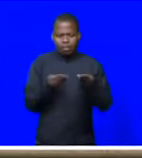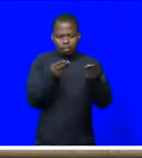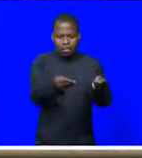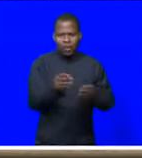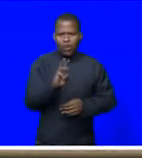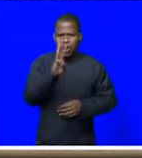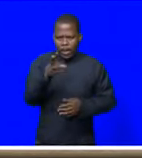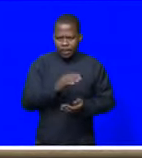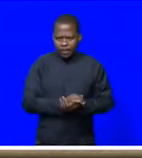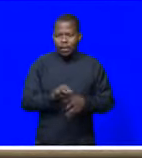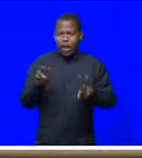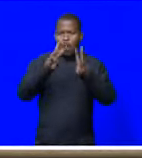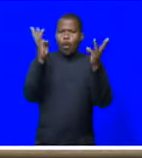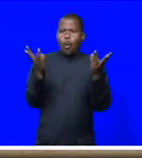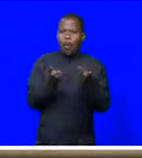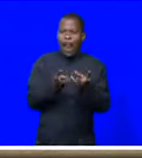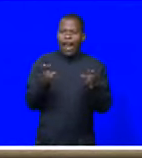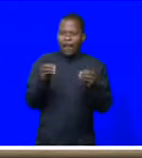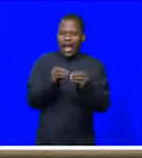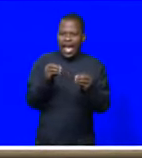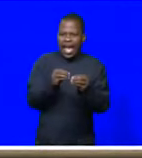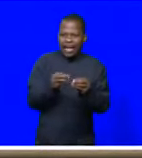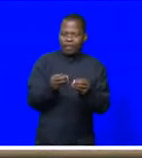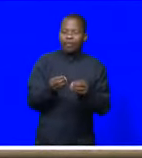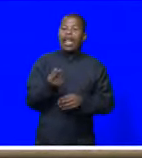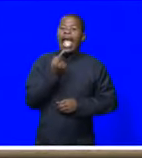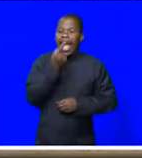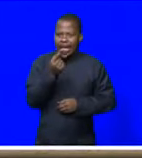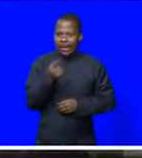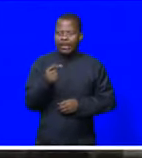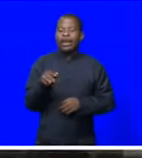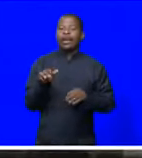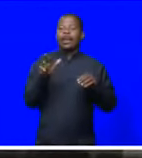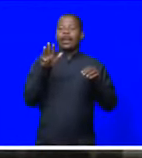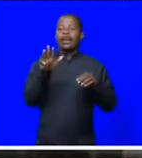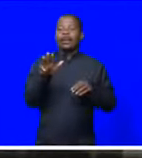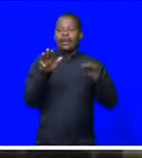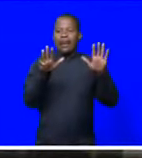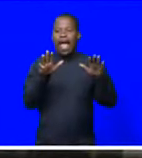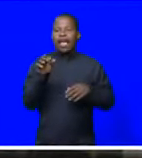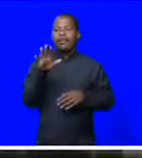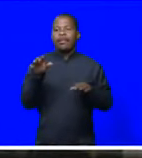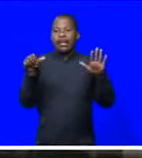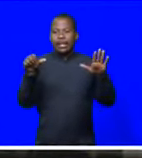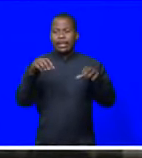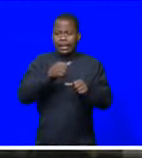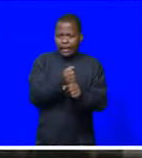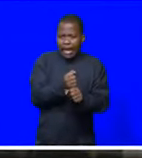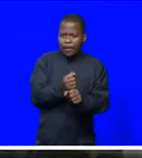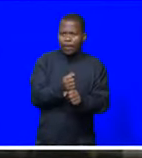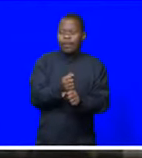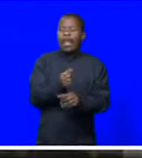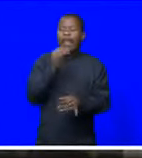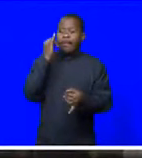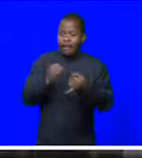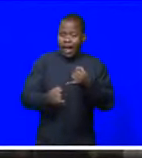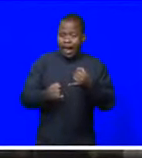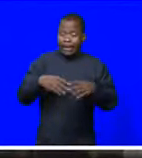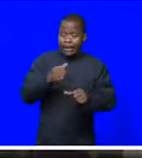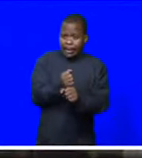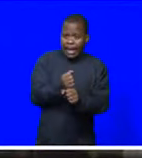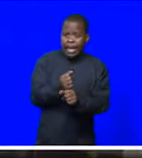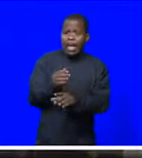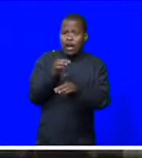ku estimate kwa World Bank bekathi kuthatha 956 days ku resolve kuthola i court